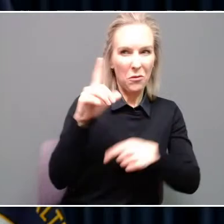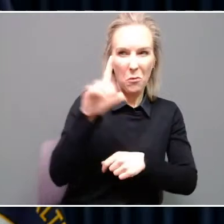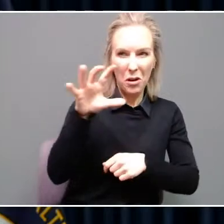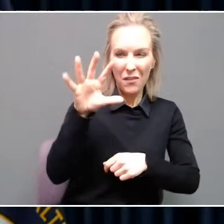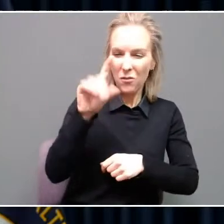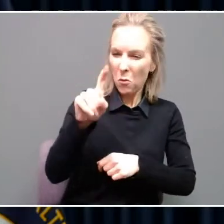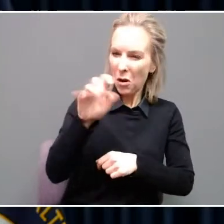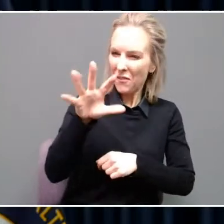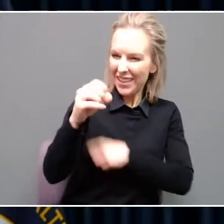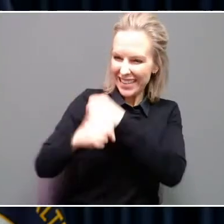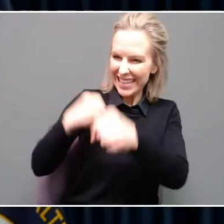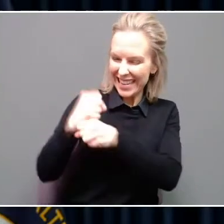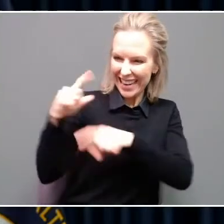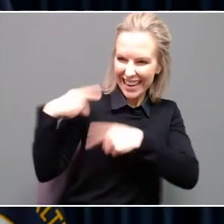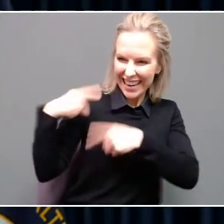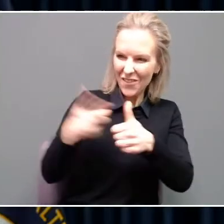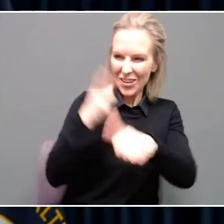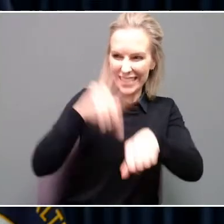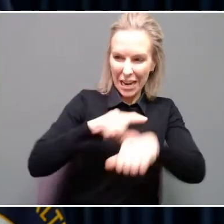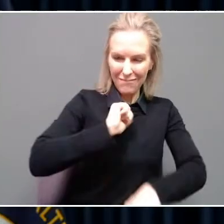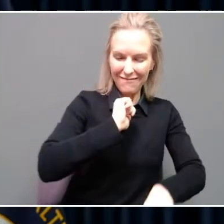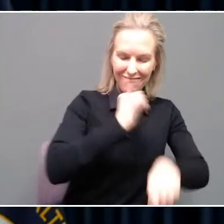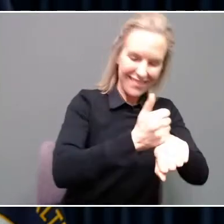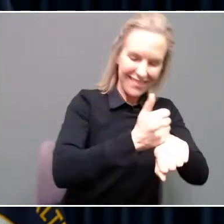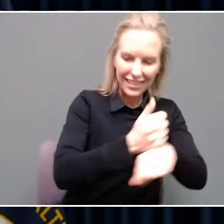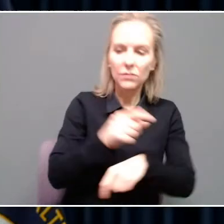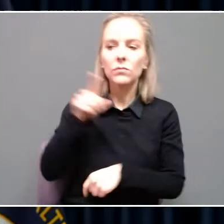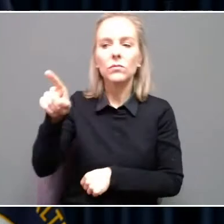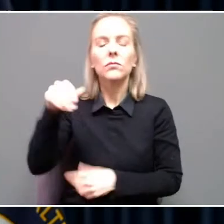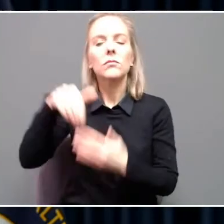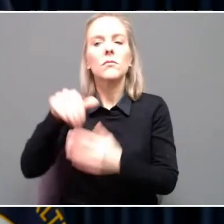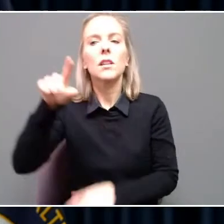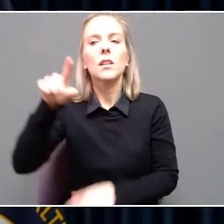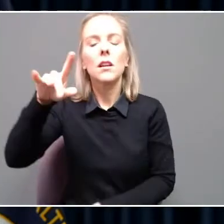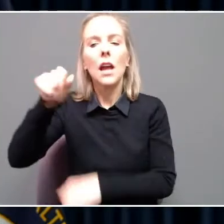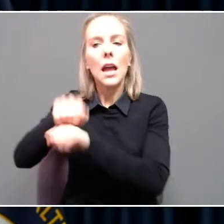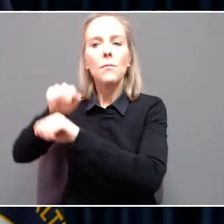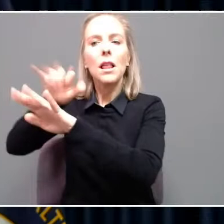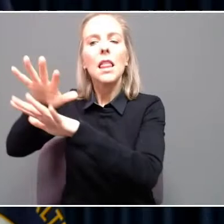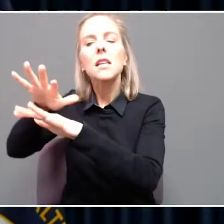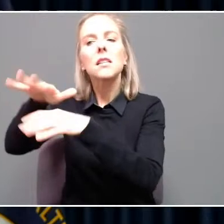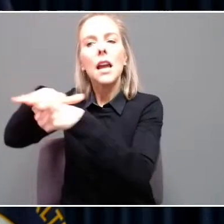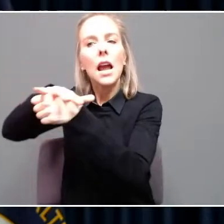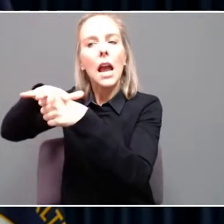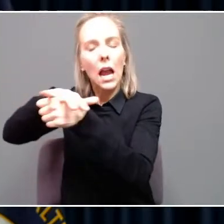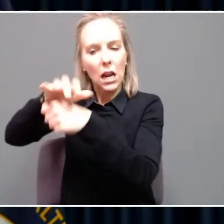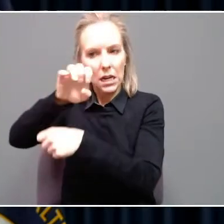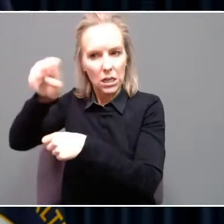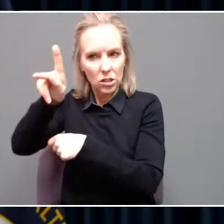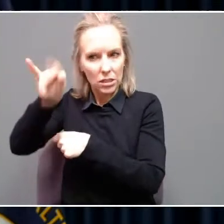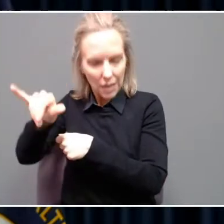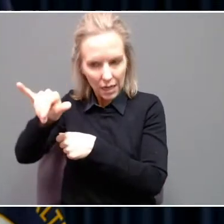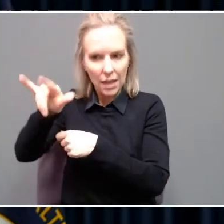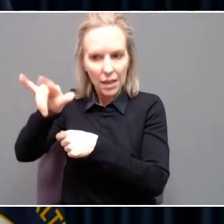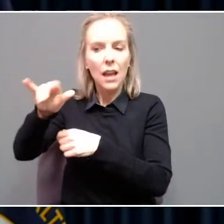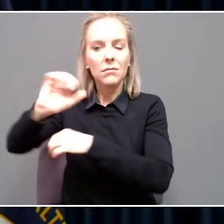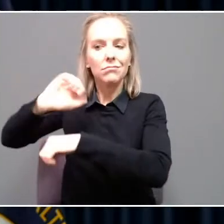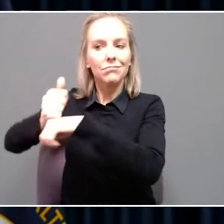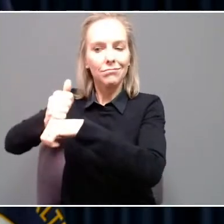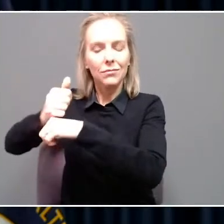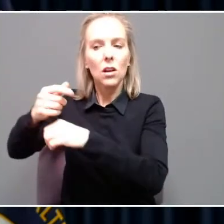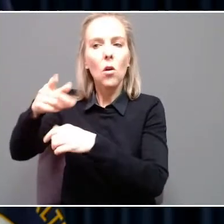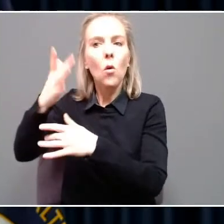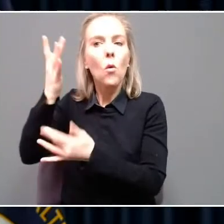the Appalachian Valley Autism Center in Prestonsburg and the institution of the PACE program, which can allow seniors to stay in their